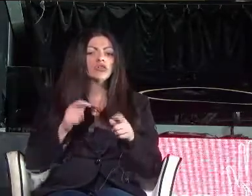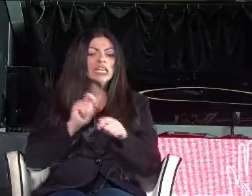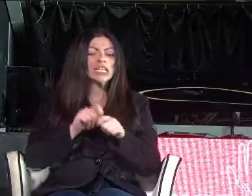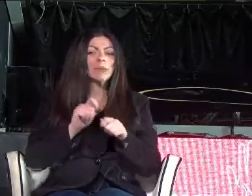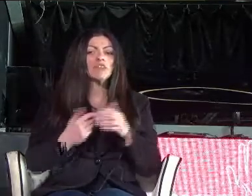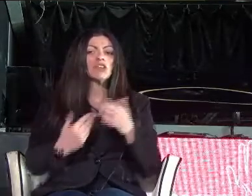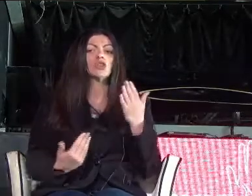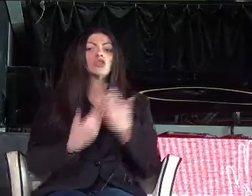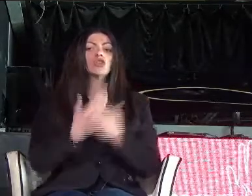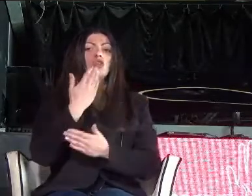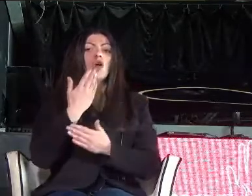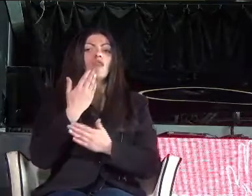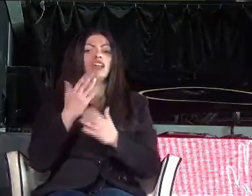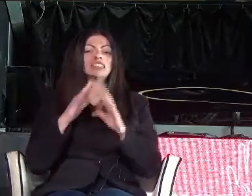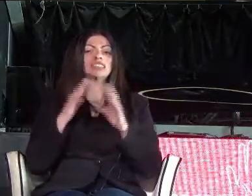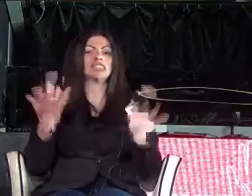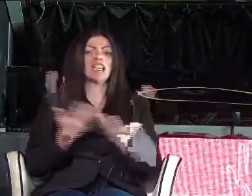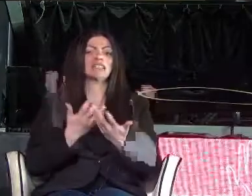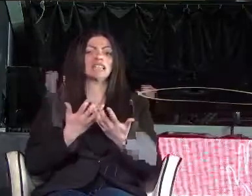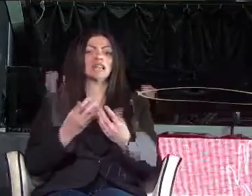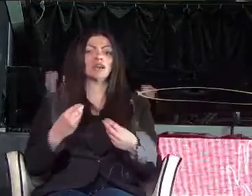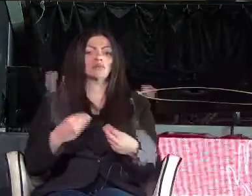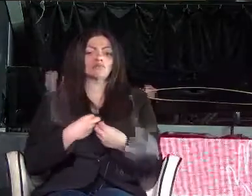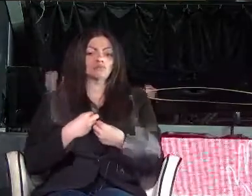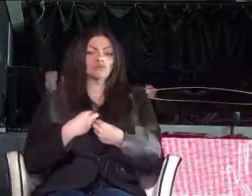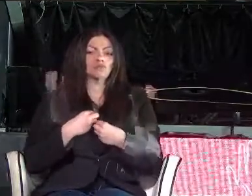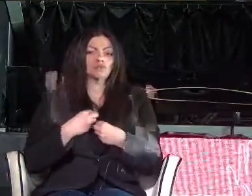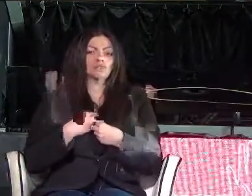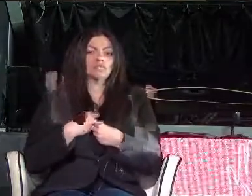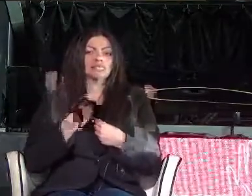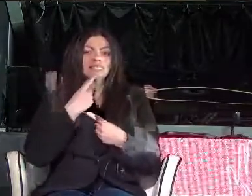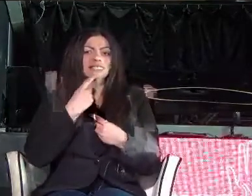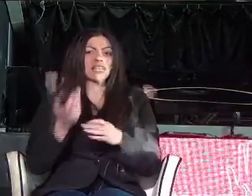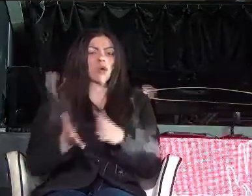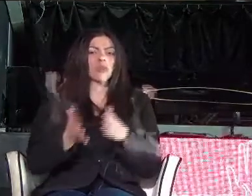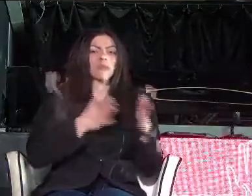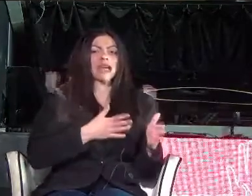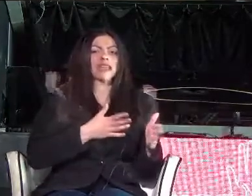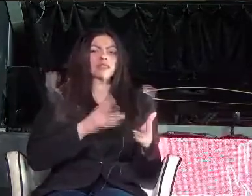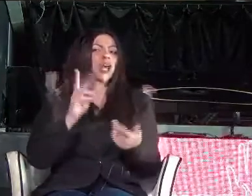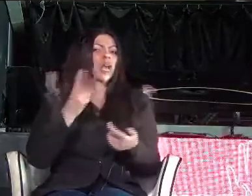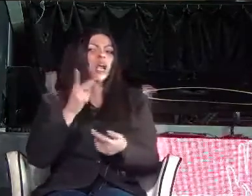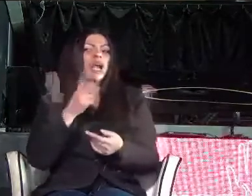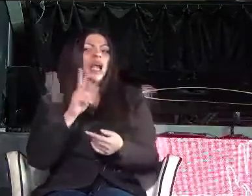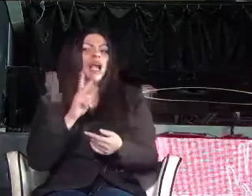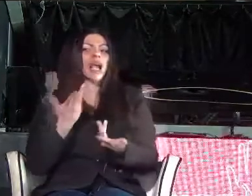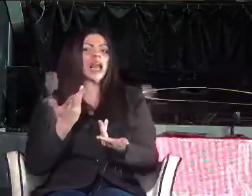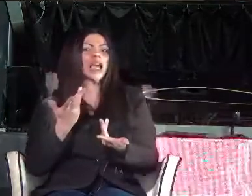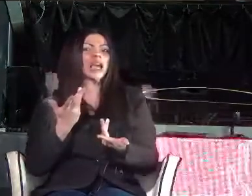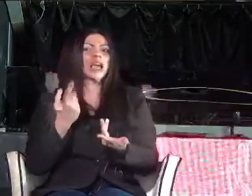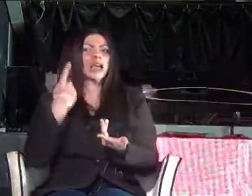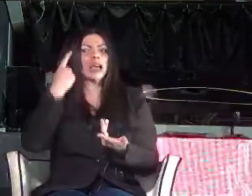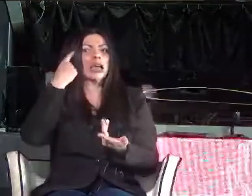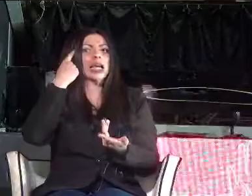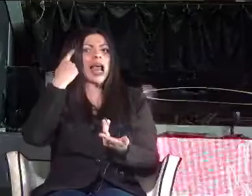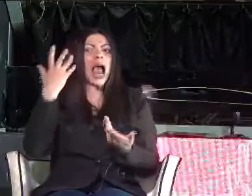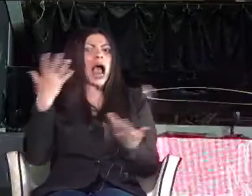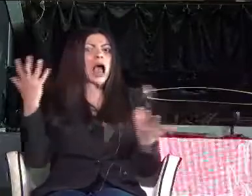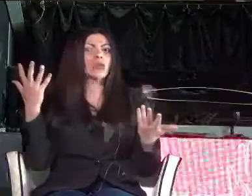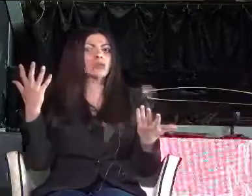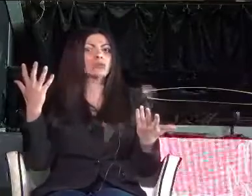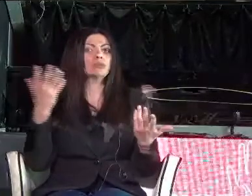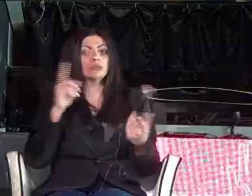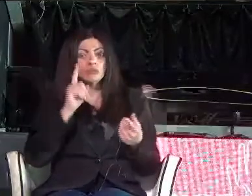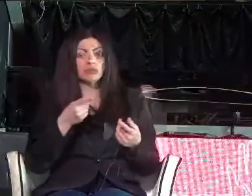people who cannot go back to their hypothetical reality of homes? Is this the clay out of which refugees